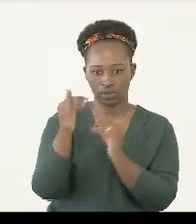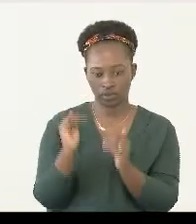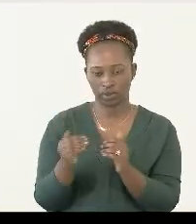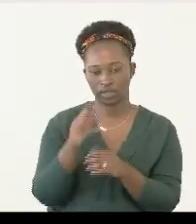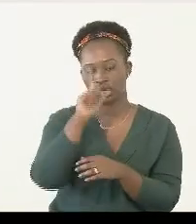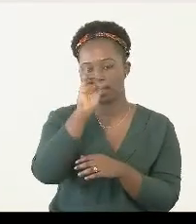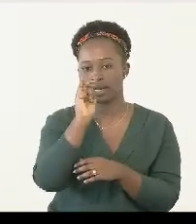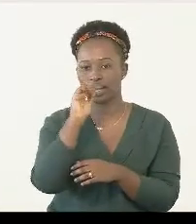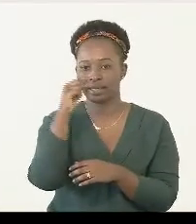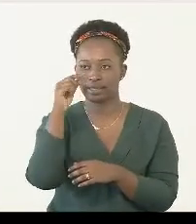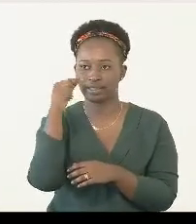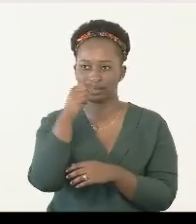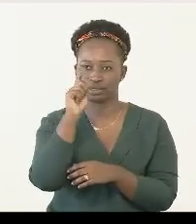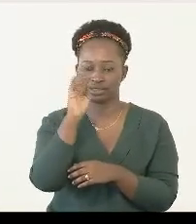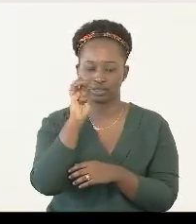lighter,